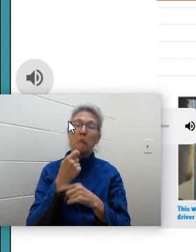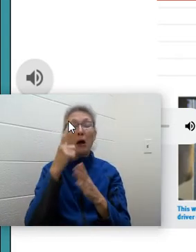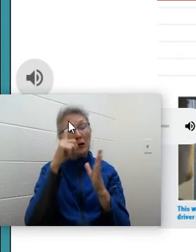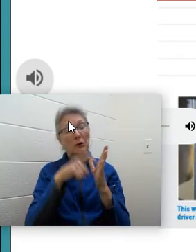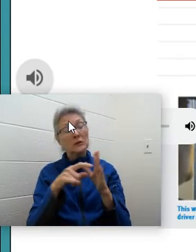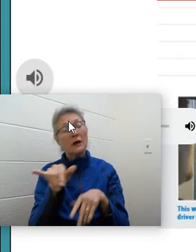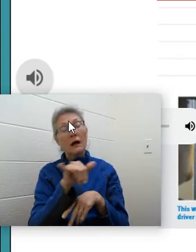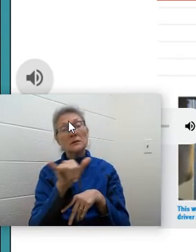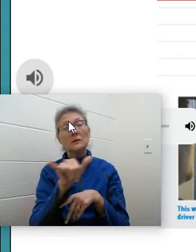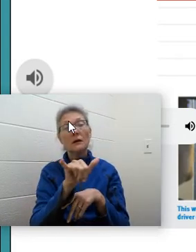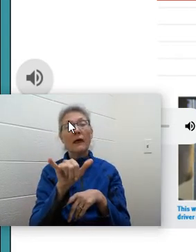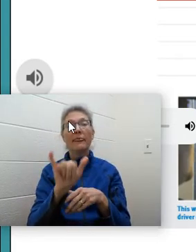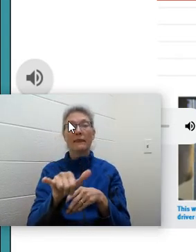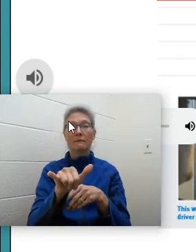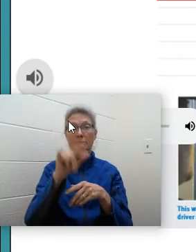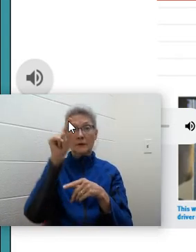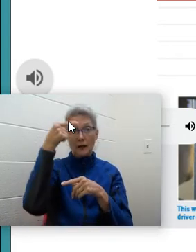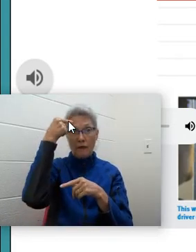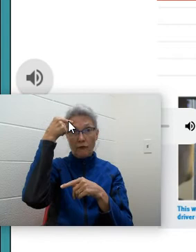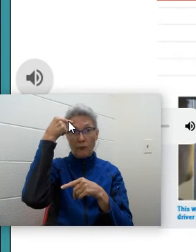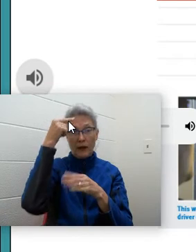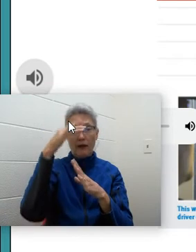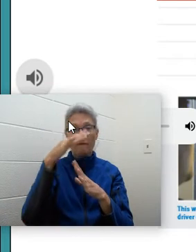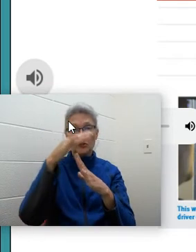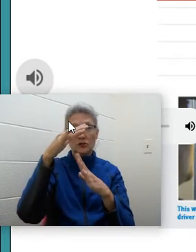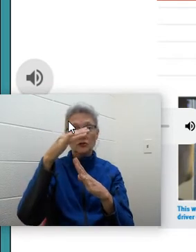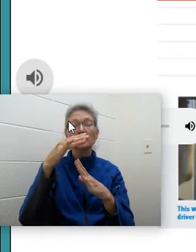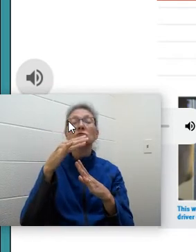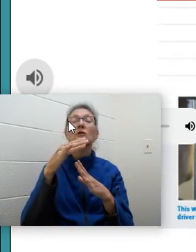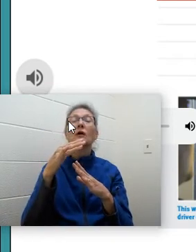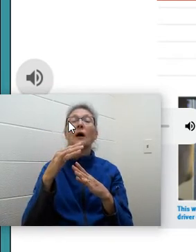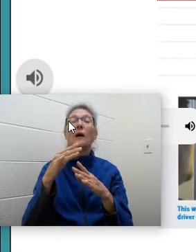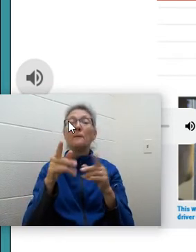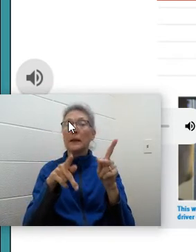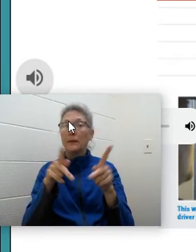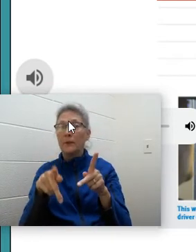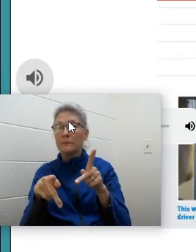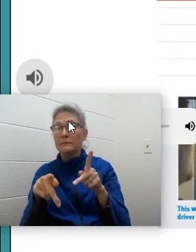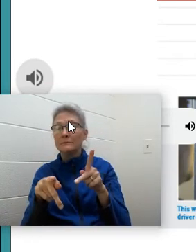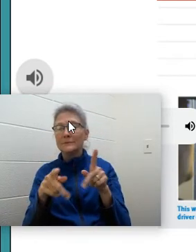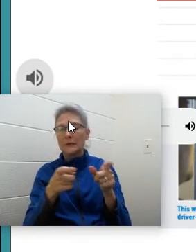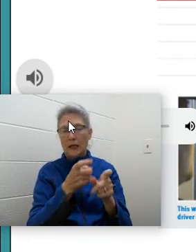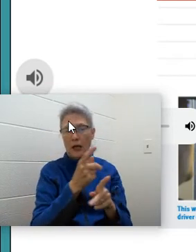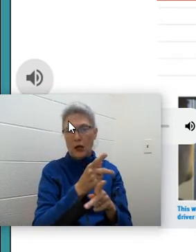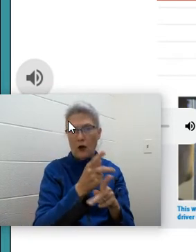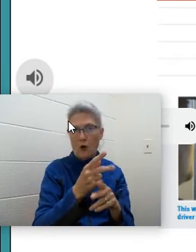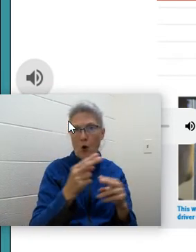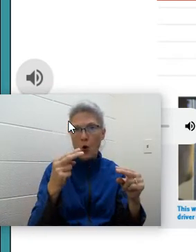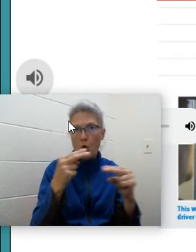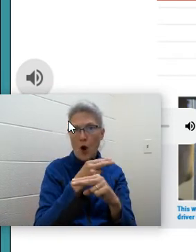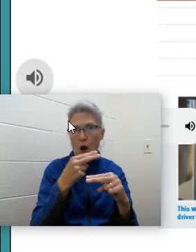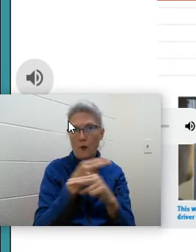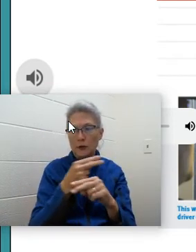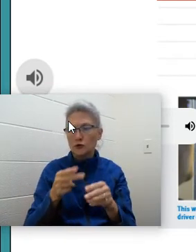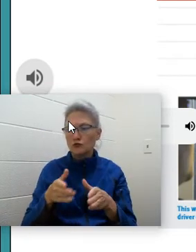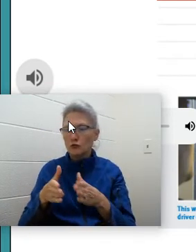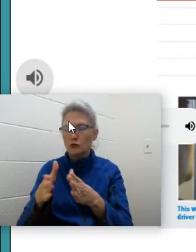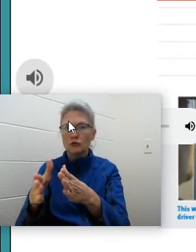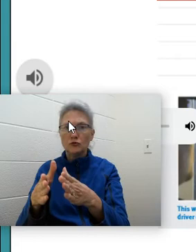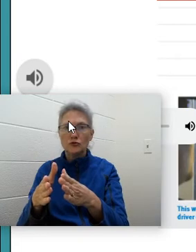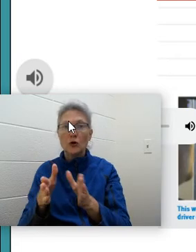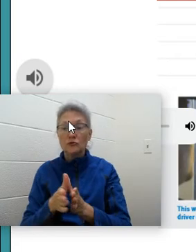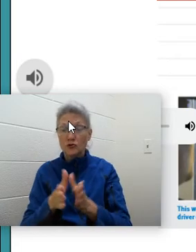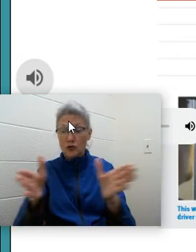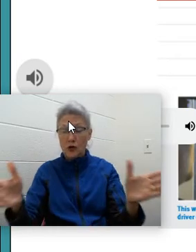noticed too that these government officials take care of roads, highways, public